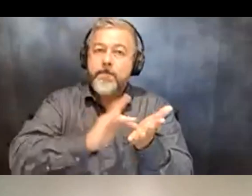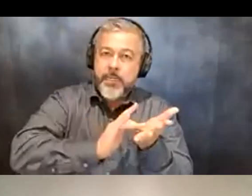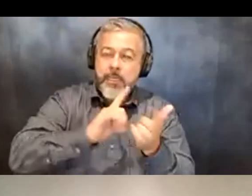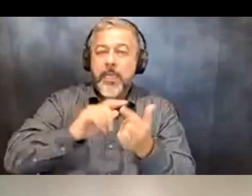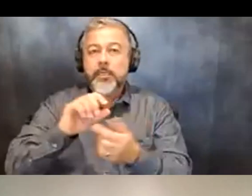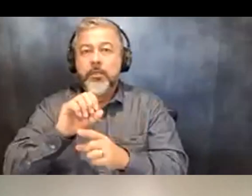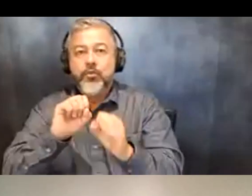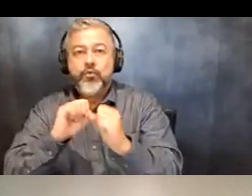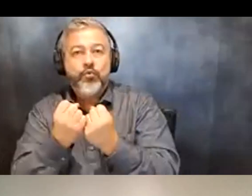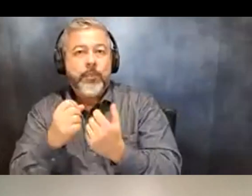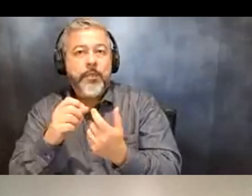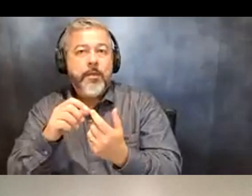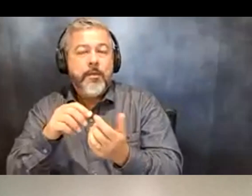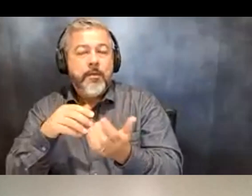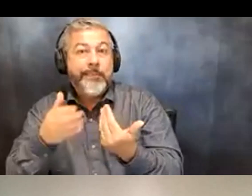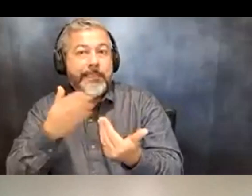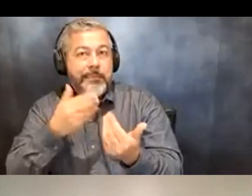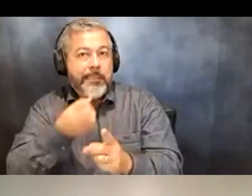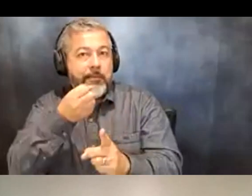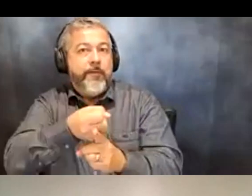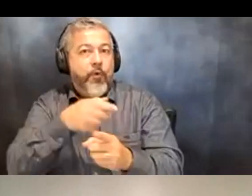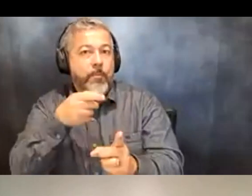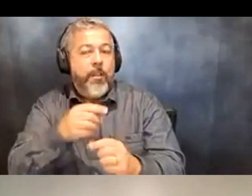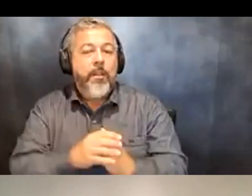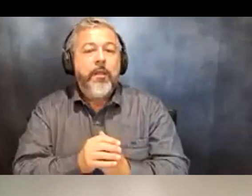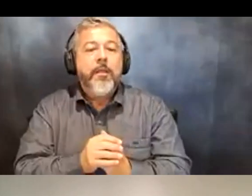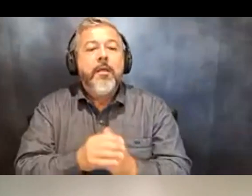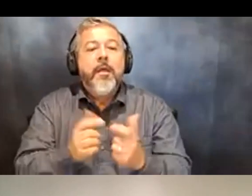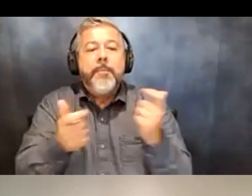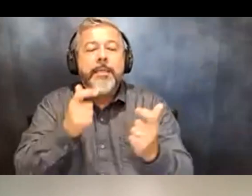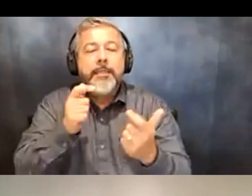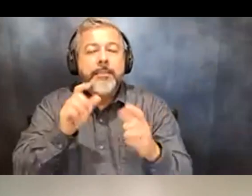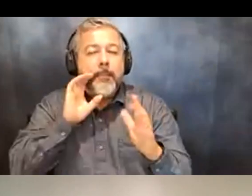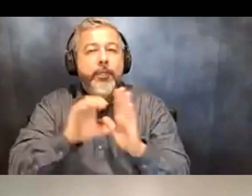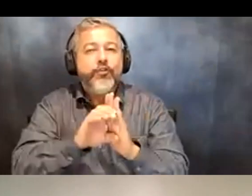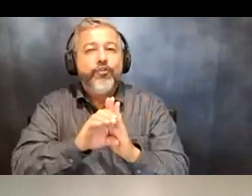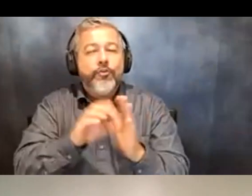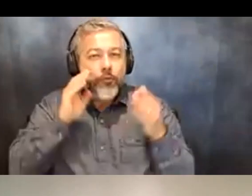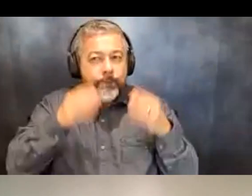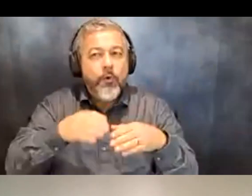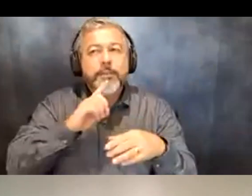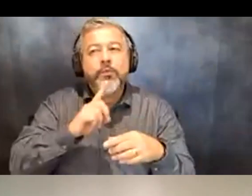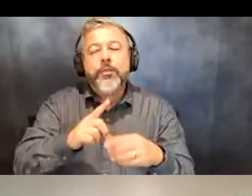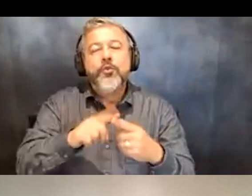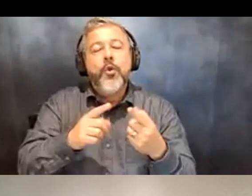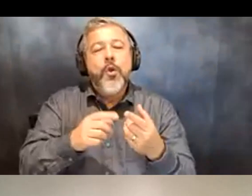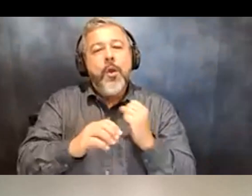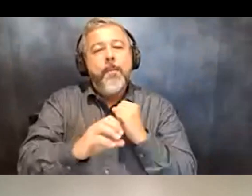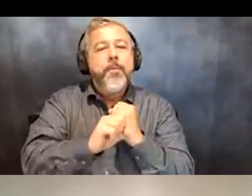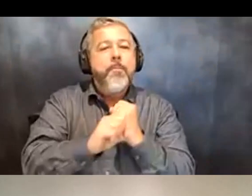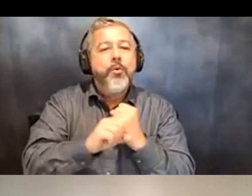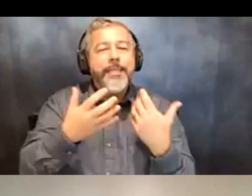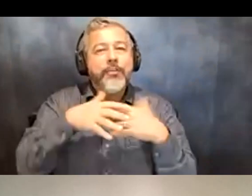vulnerable. So I would say bigger picture, the focus here is really to promote integrated health and